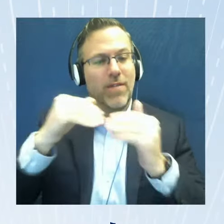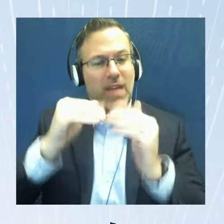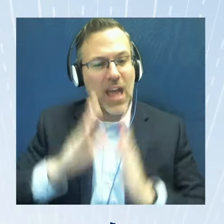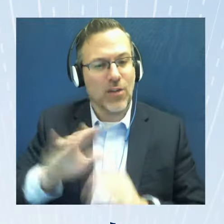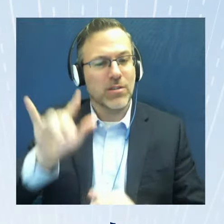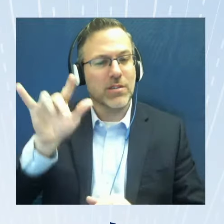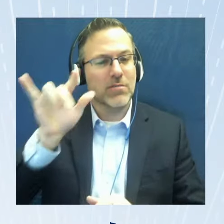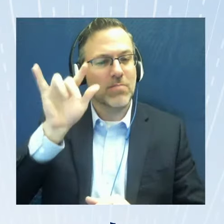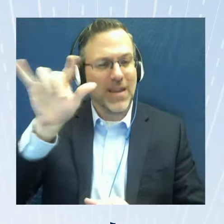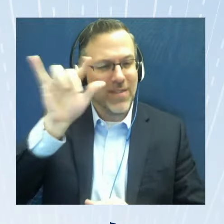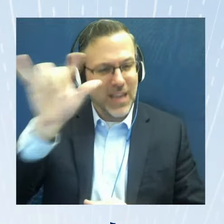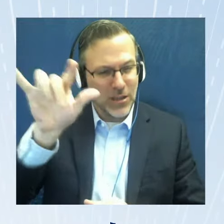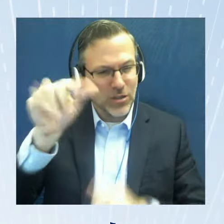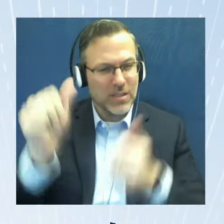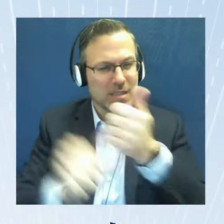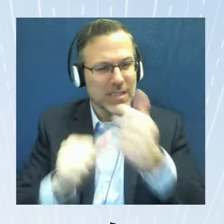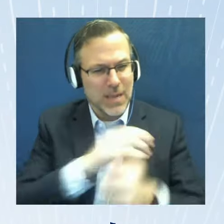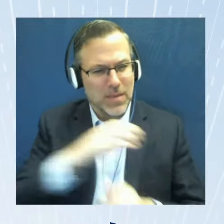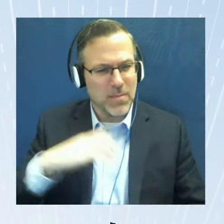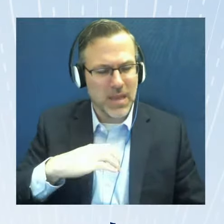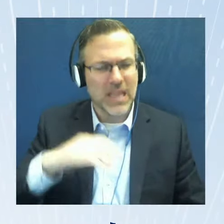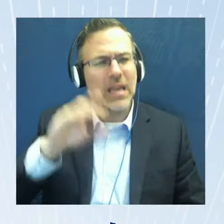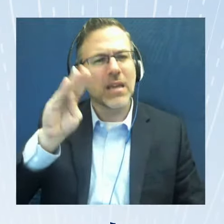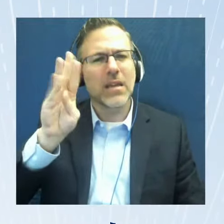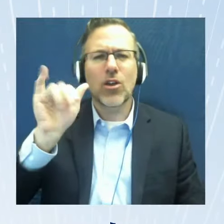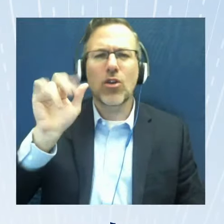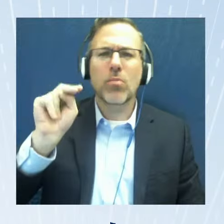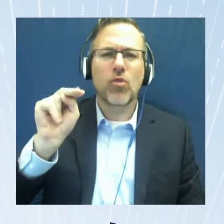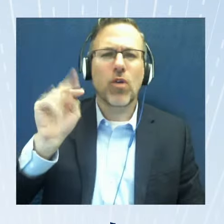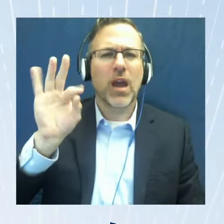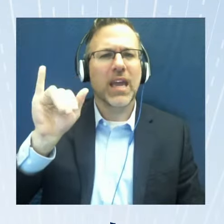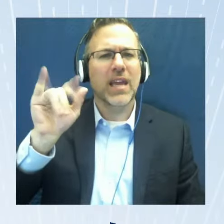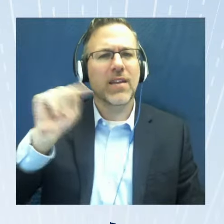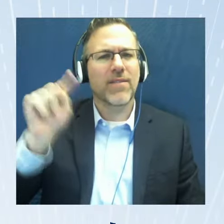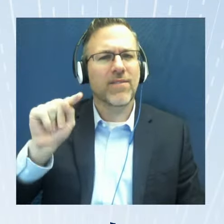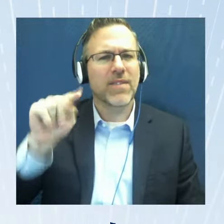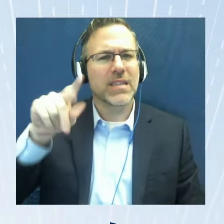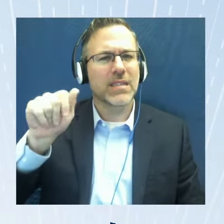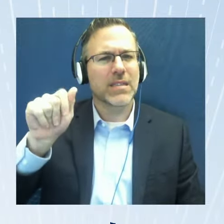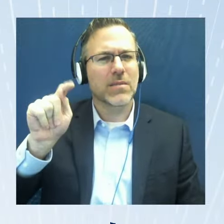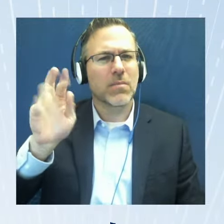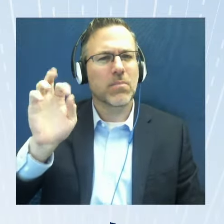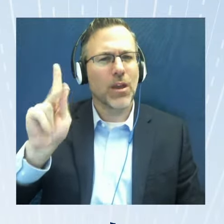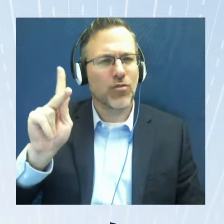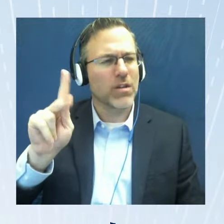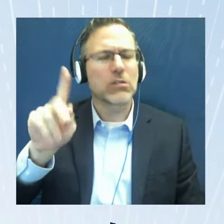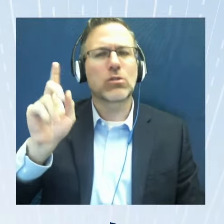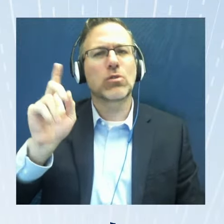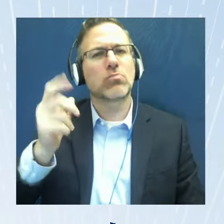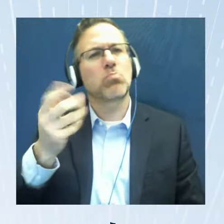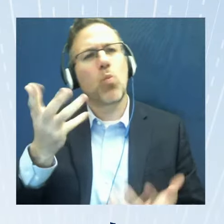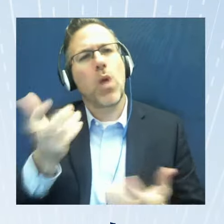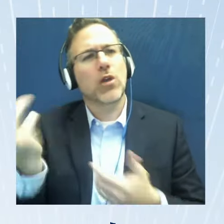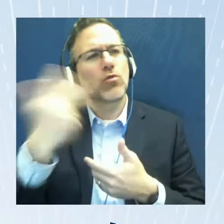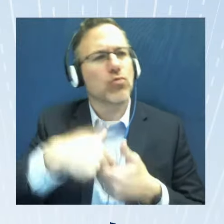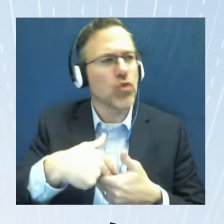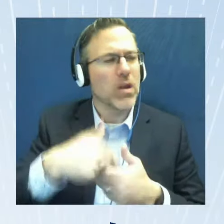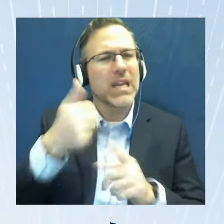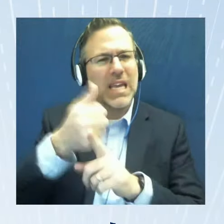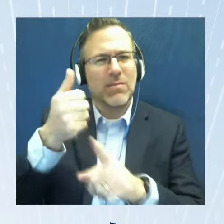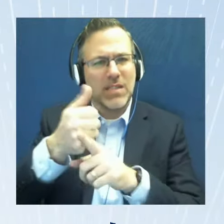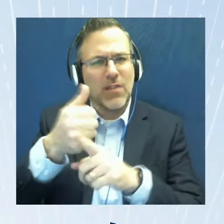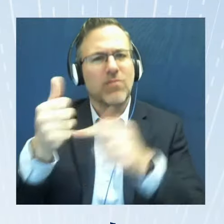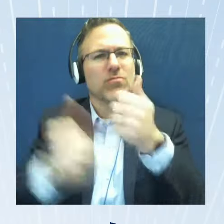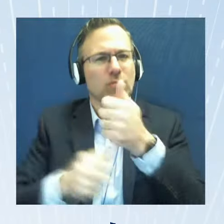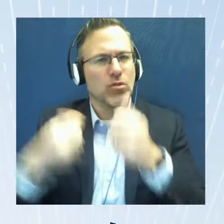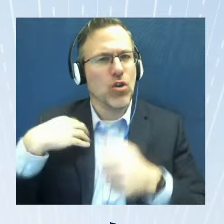sure if Representative Brian Fitzpatrick, was planning to join us, but certainly co-chair of the Bipartisan Disabilities Caucus,